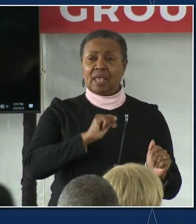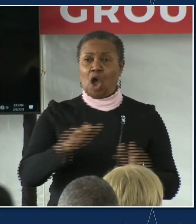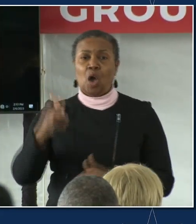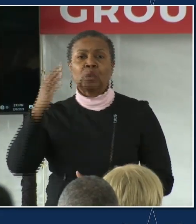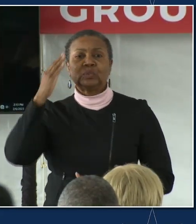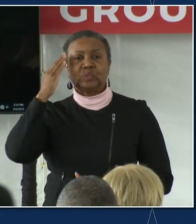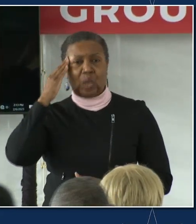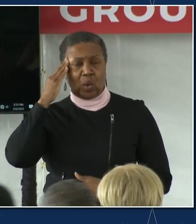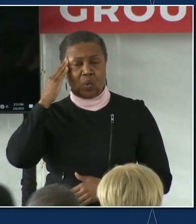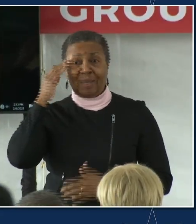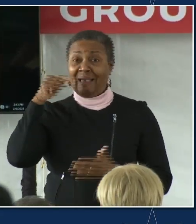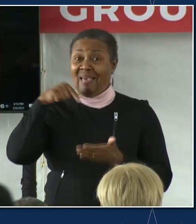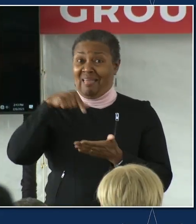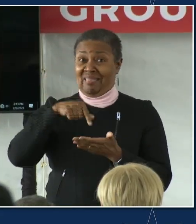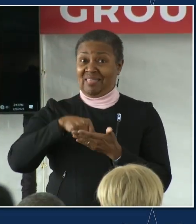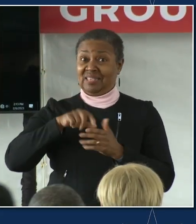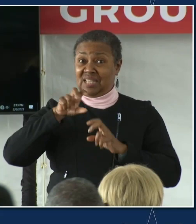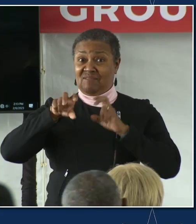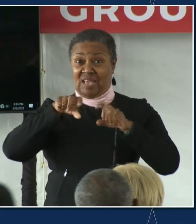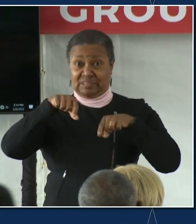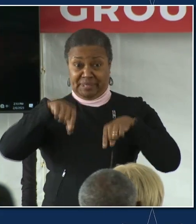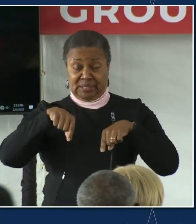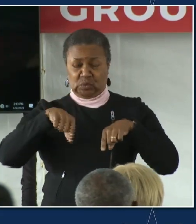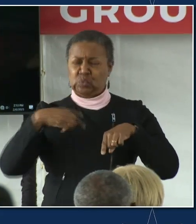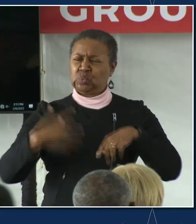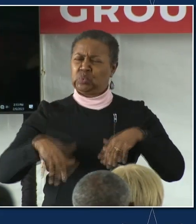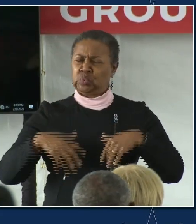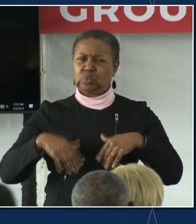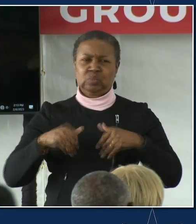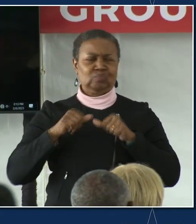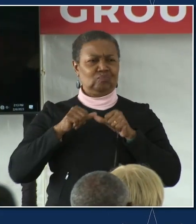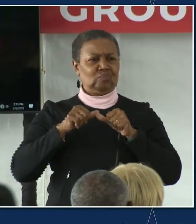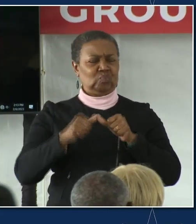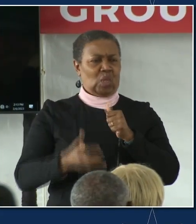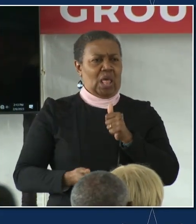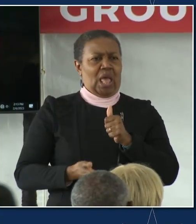know that this investment is going to endure